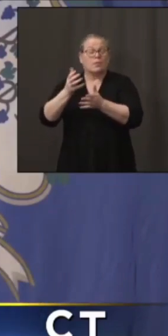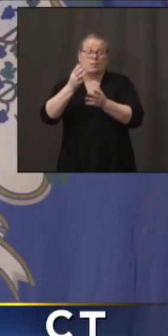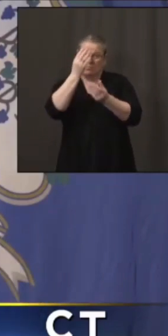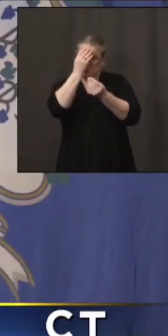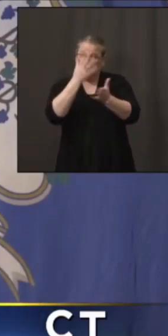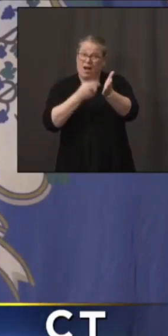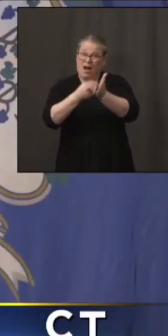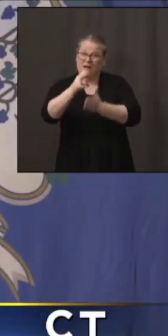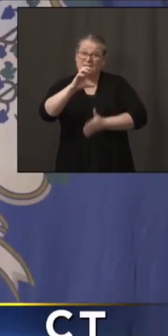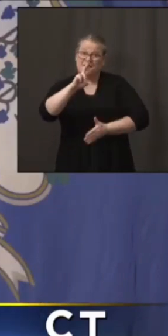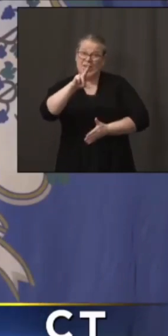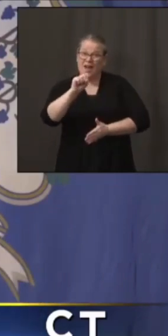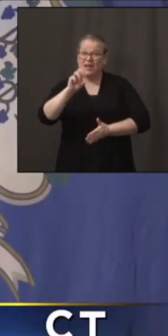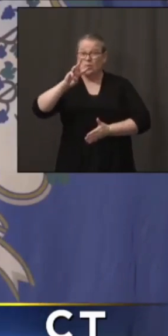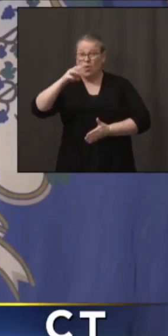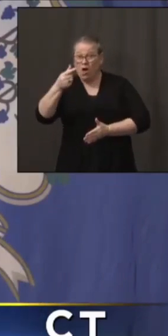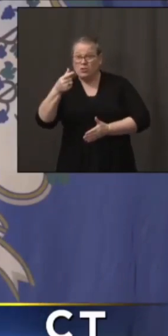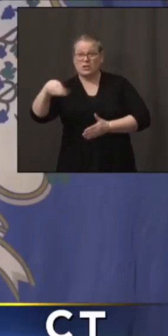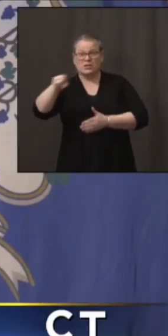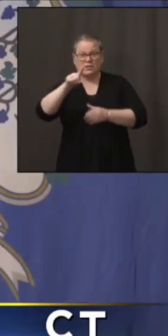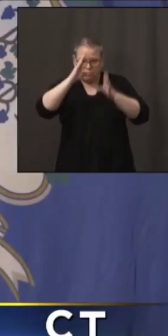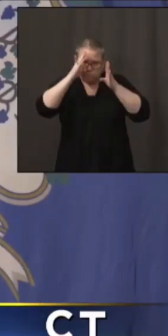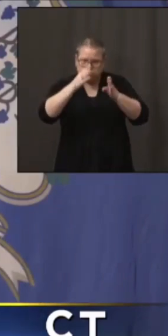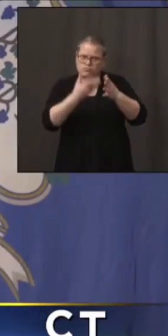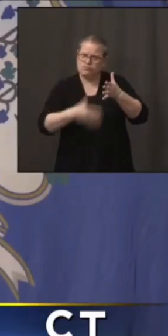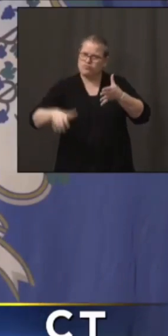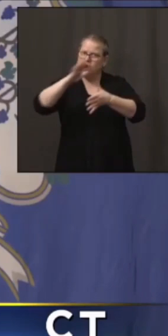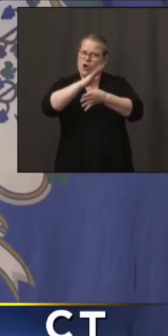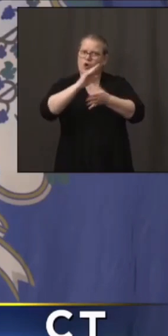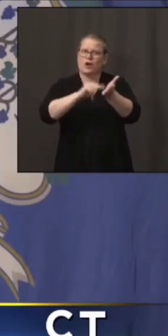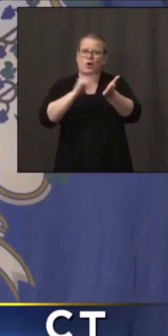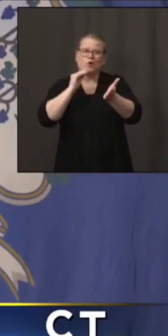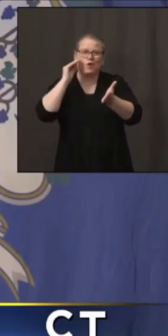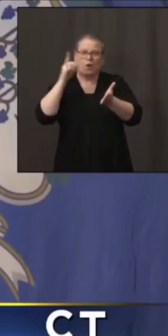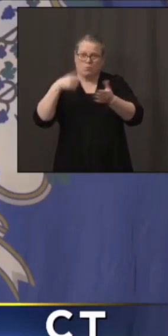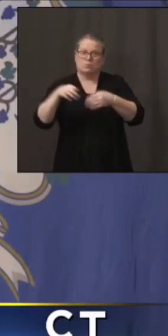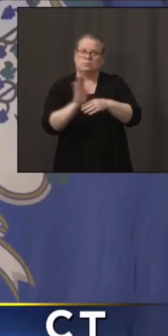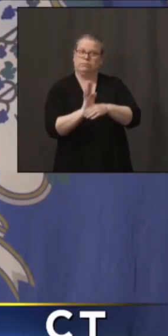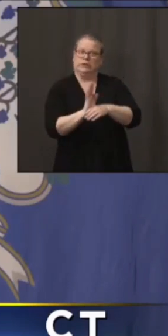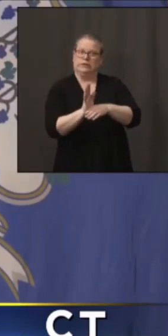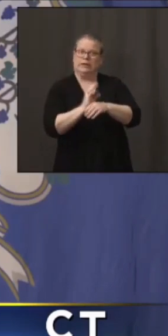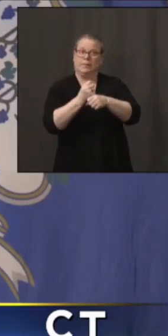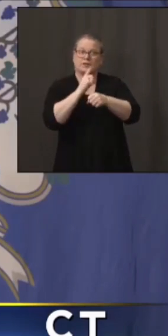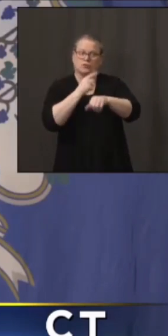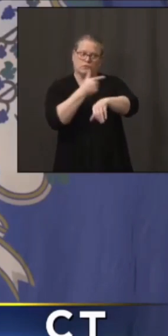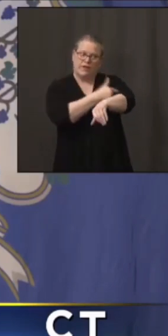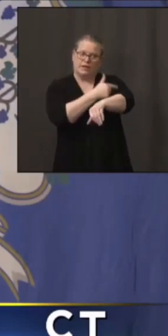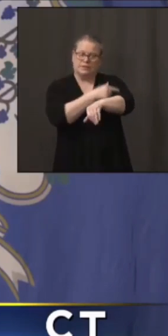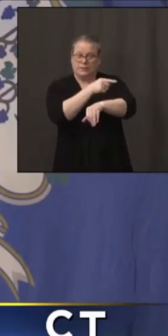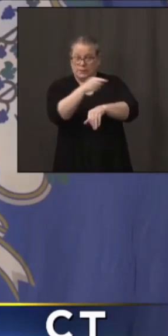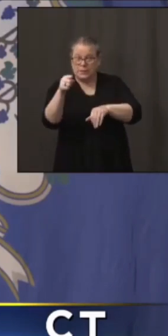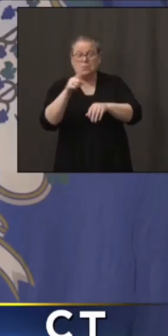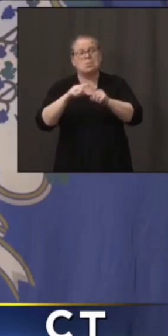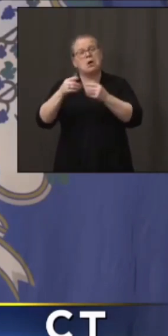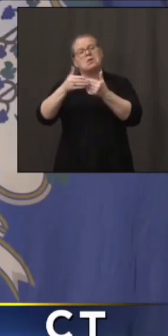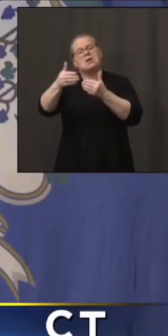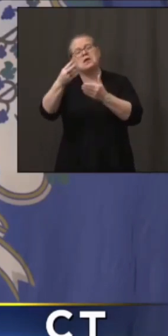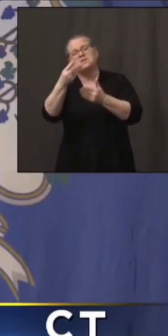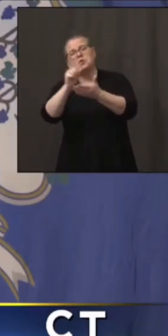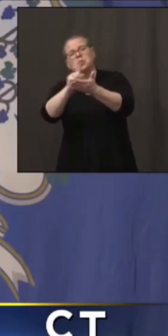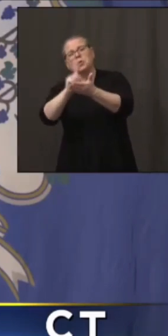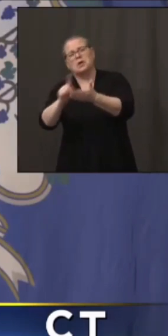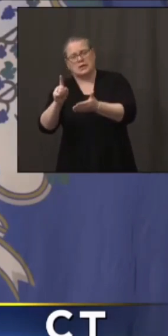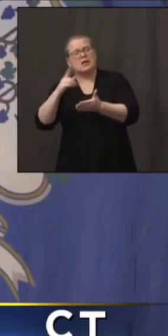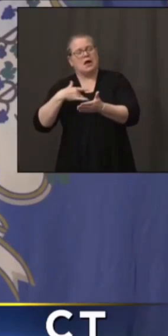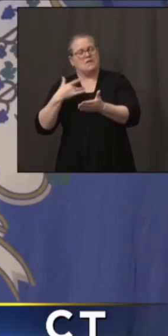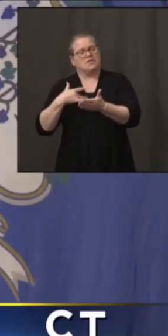people vaccinated at the nursing homes. That was their first priority. But over the course of the next couple of weeks, I think you'll see more pharmacy